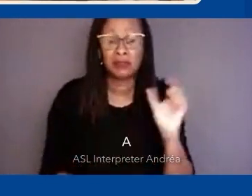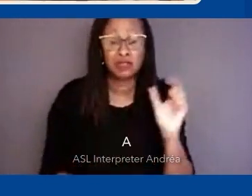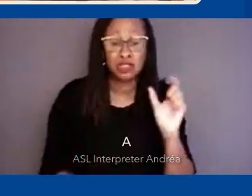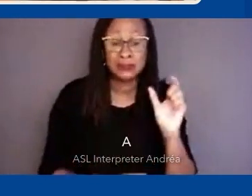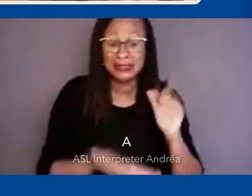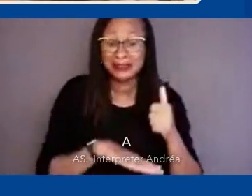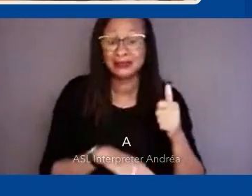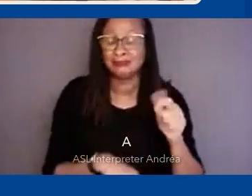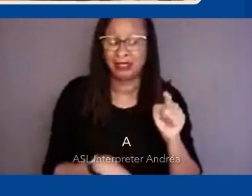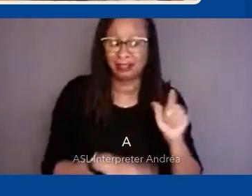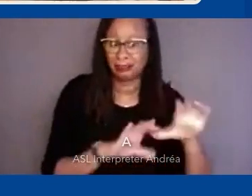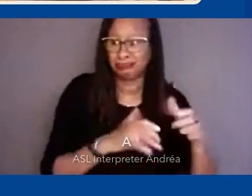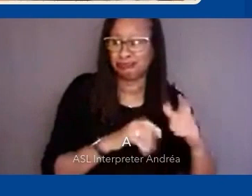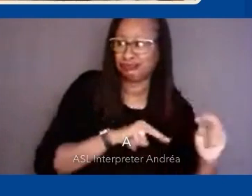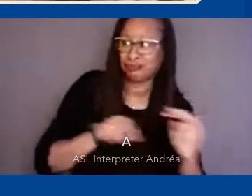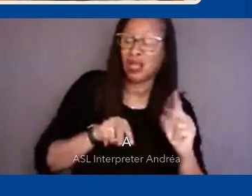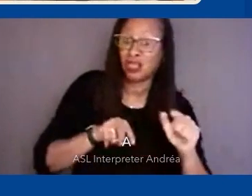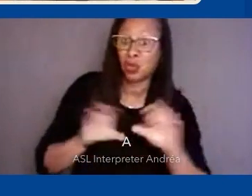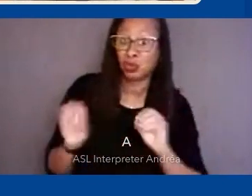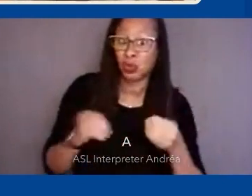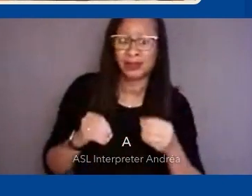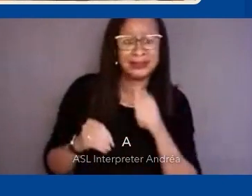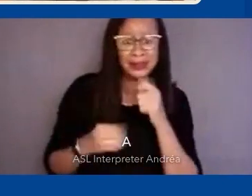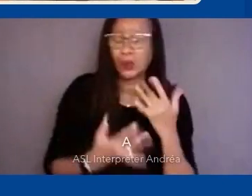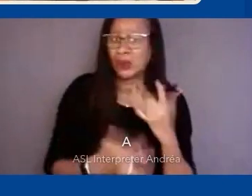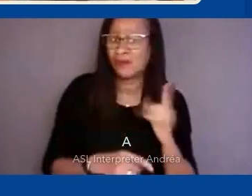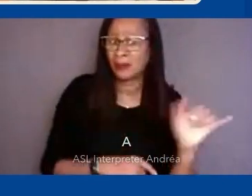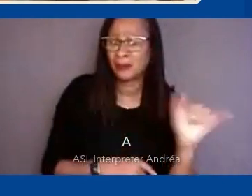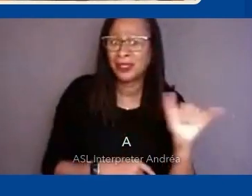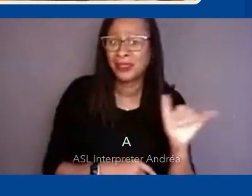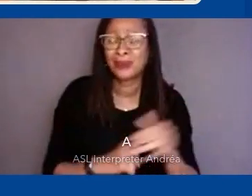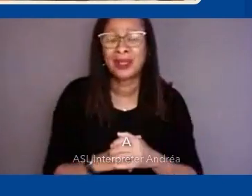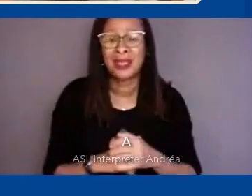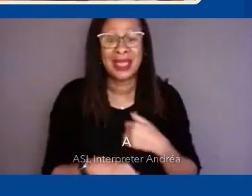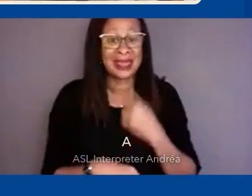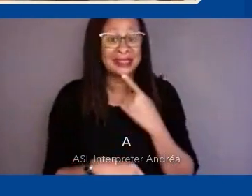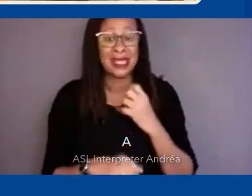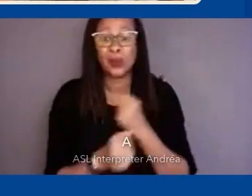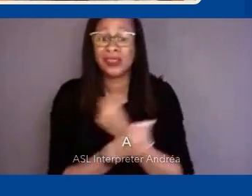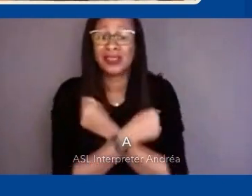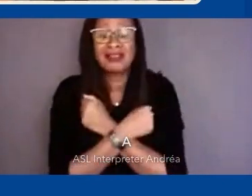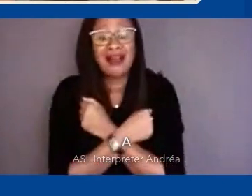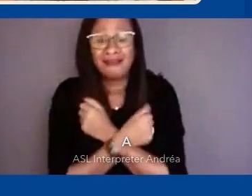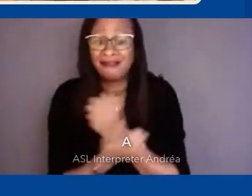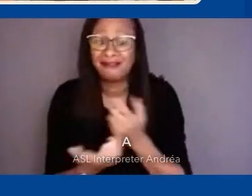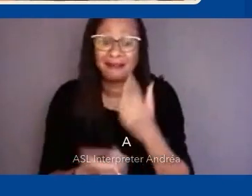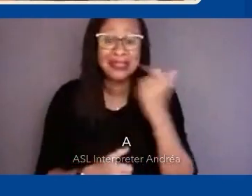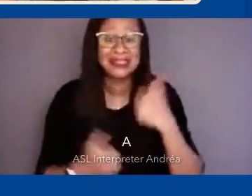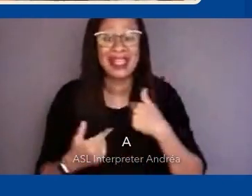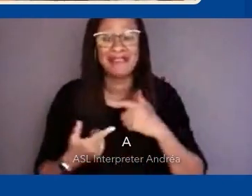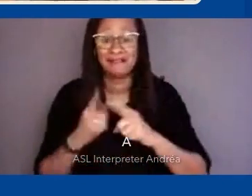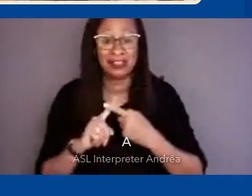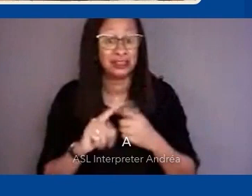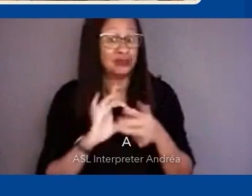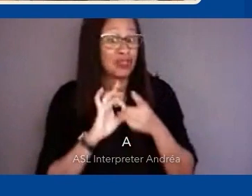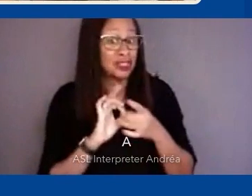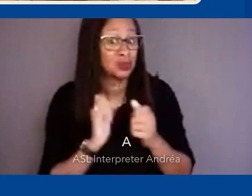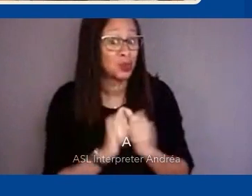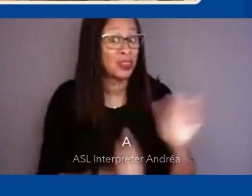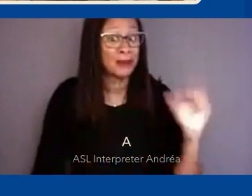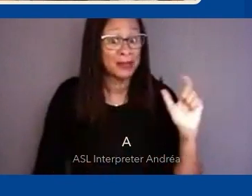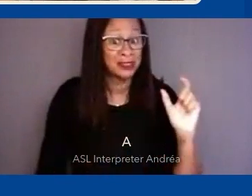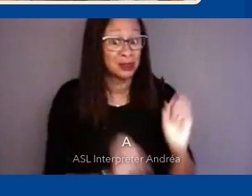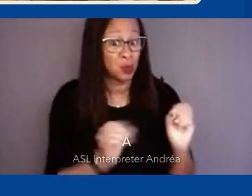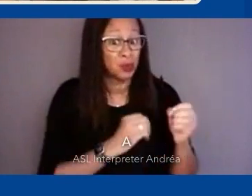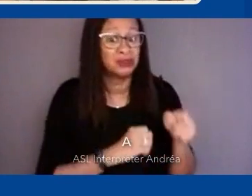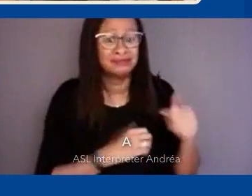establishment, those organizations. And I say this with love because, you know, I have friendships and relationships with some of the people